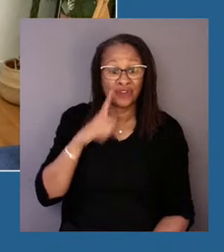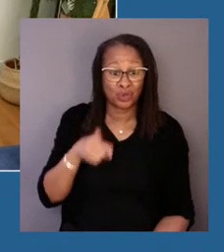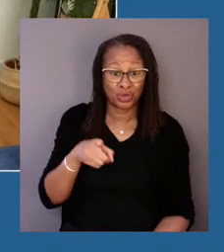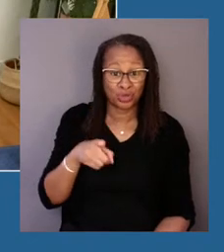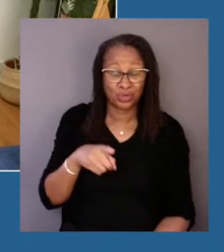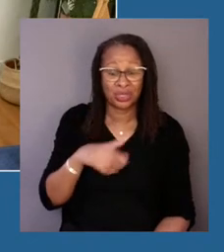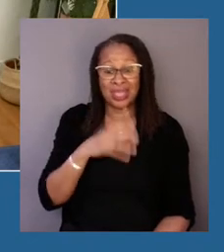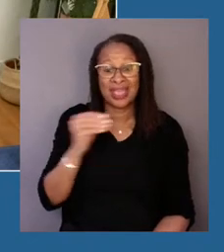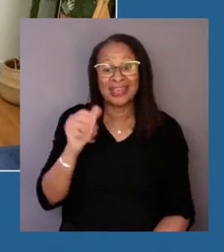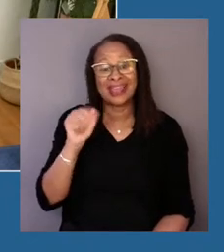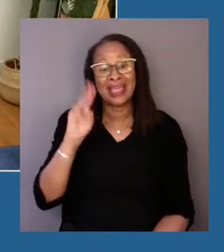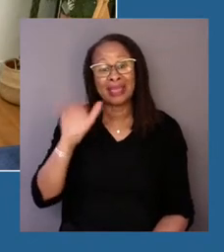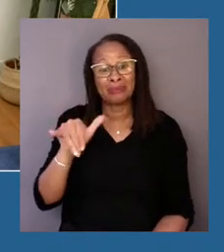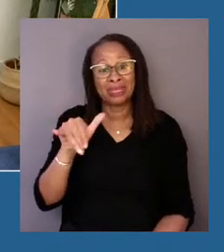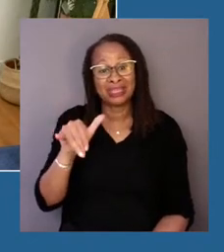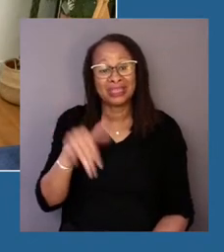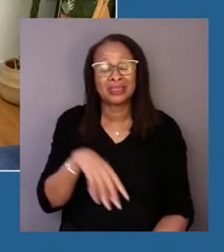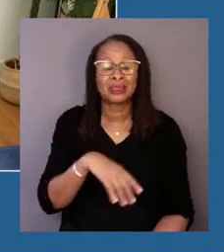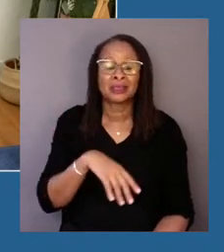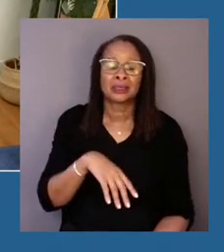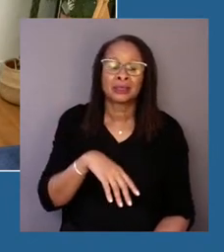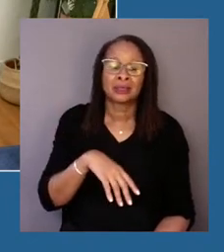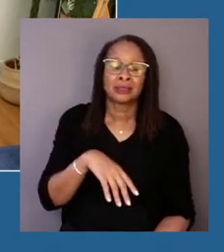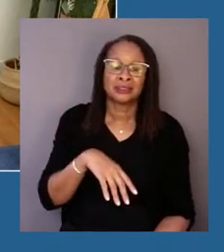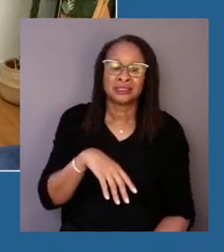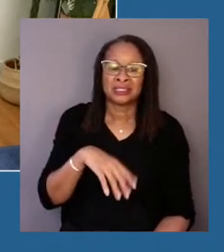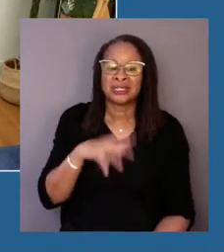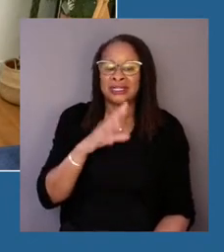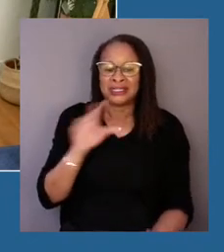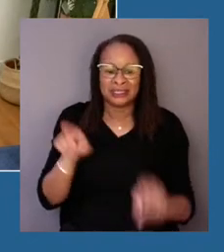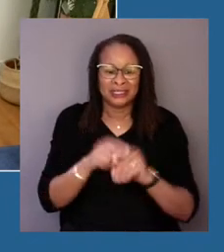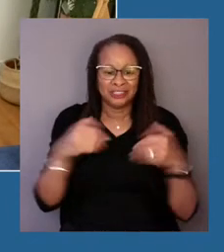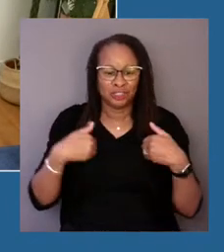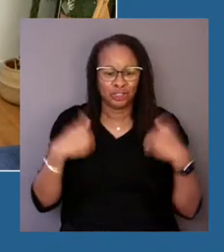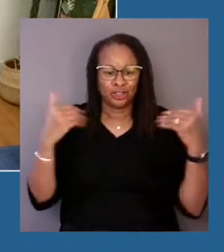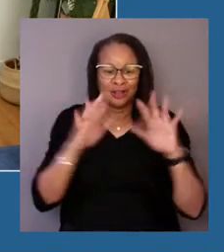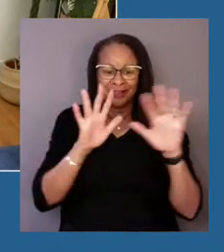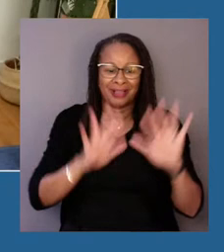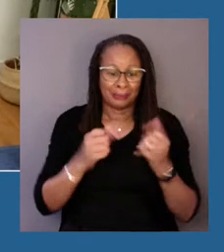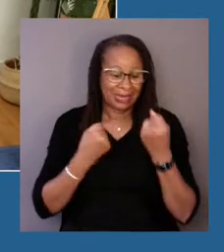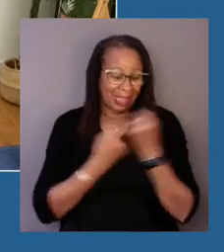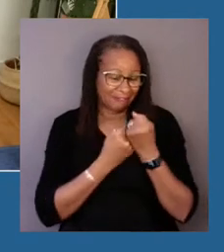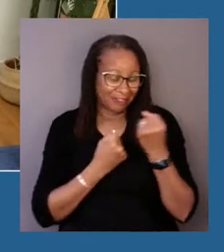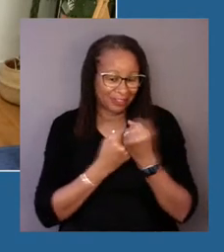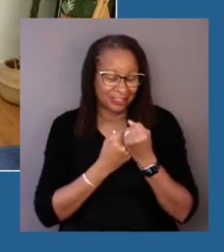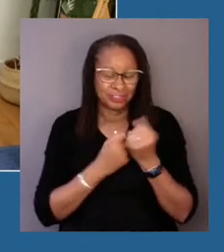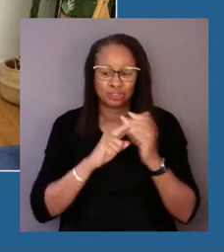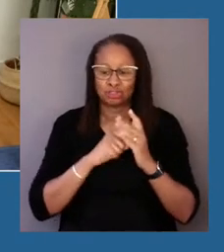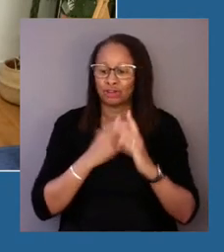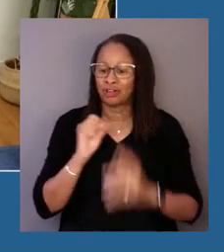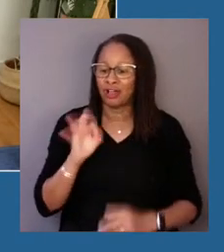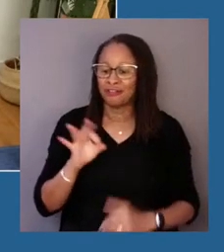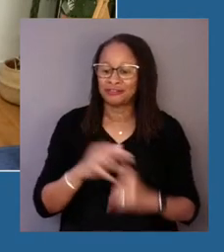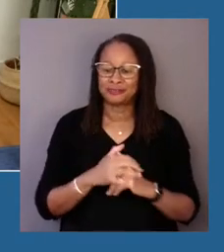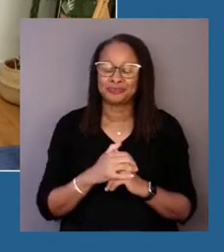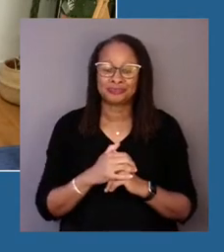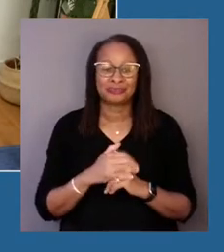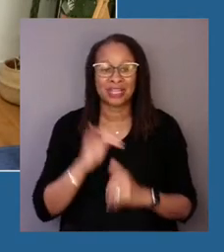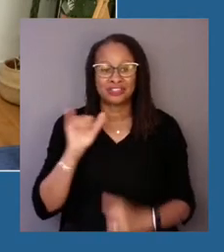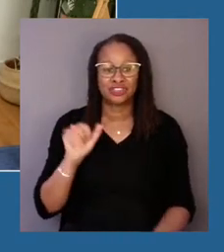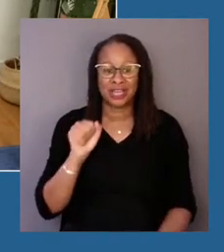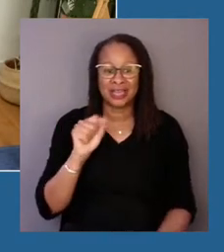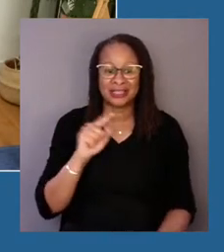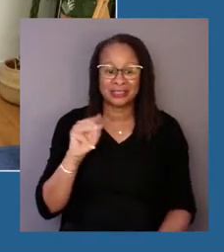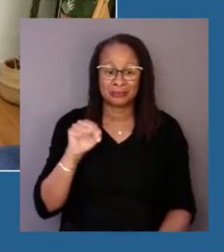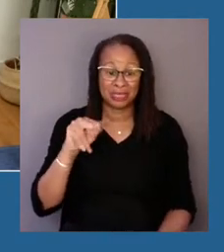Amy as a young climate advocate starting off. And Jasmine, I can read your question if